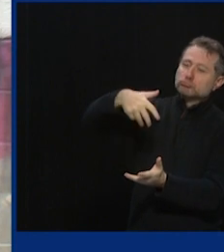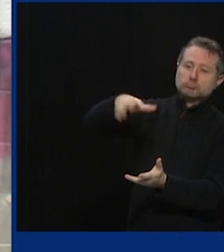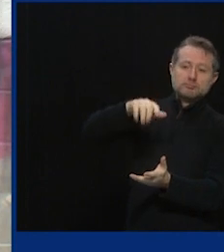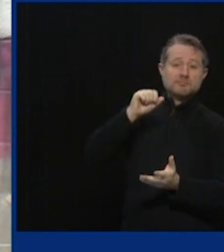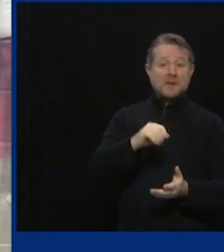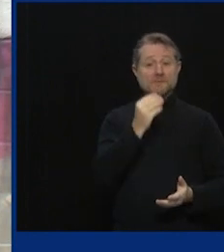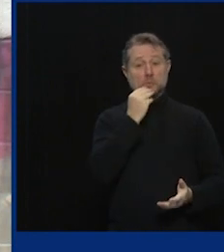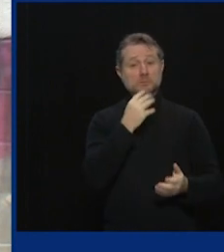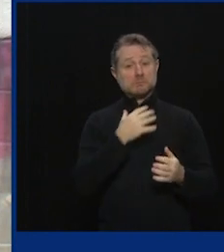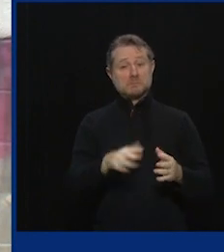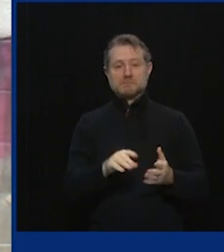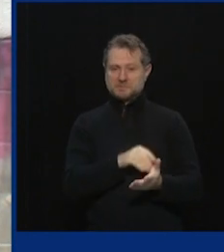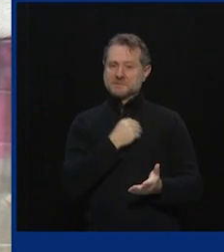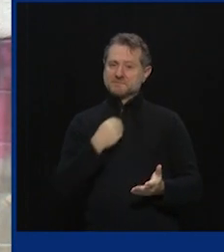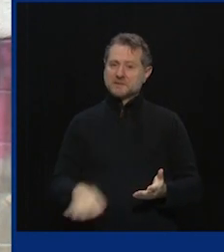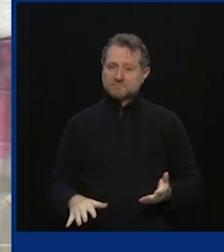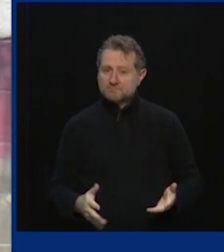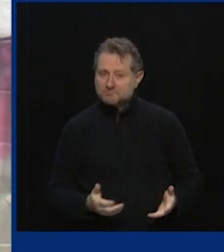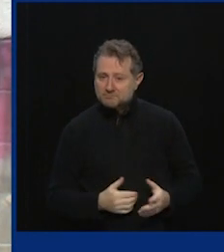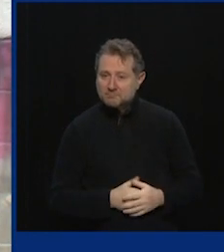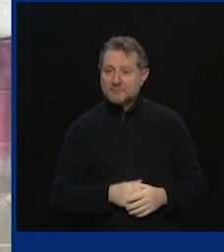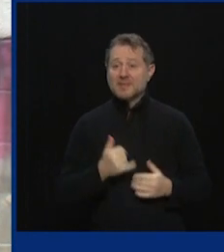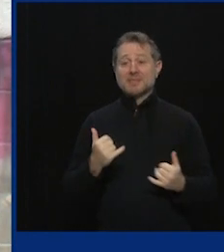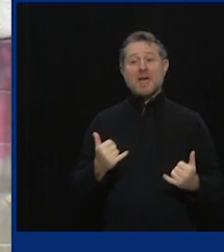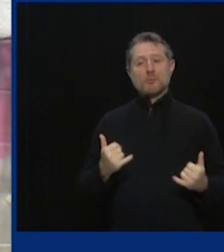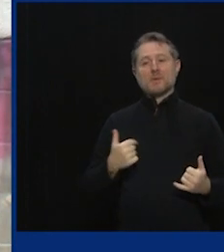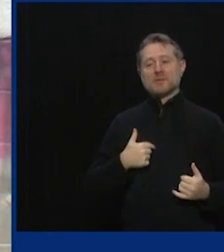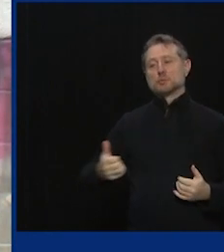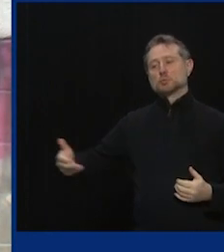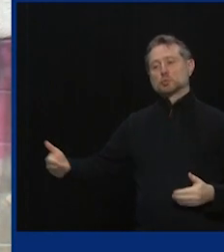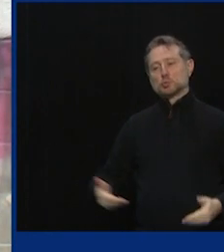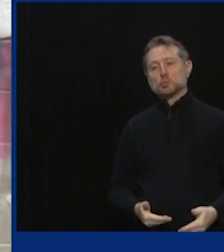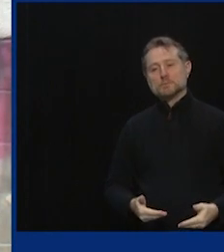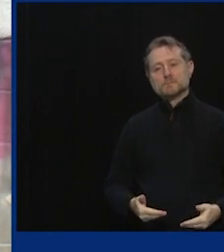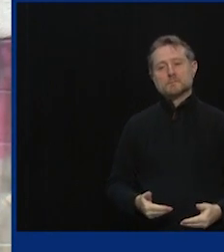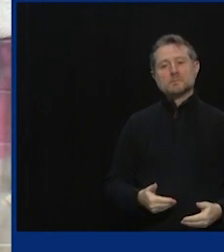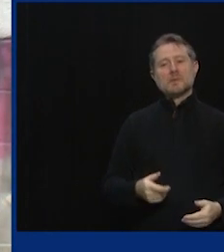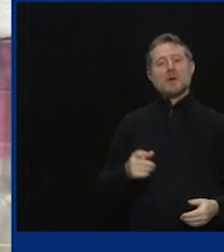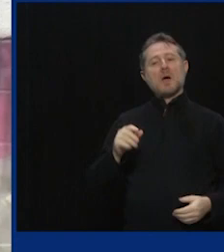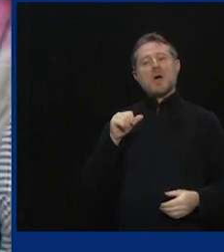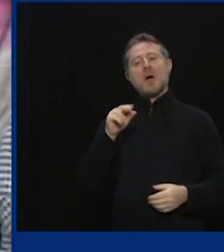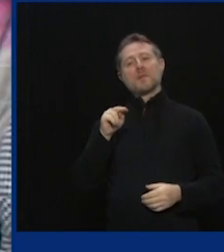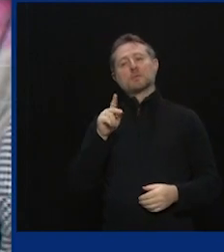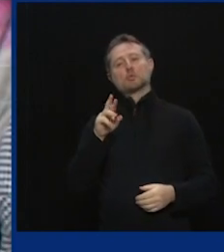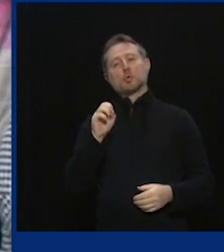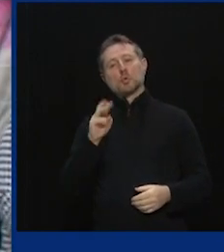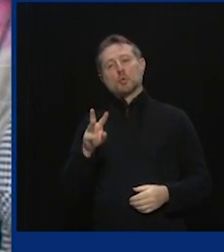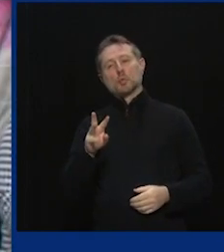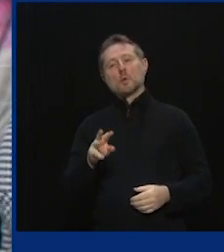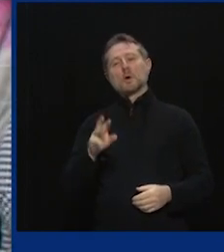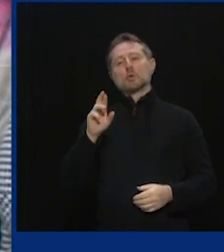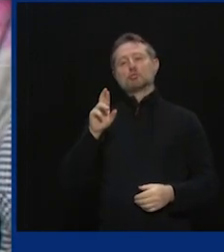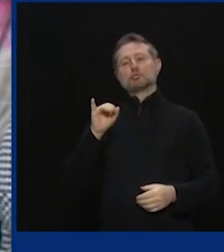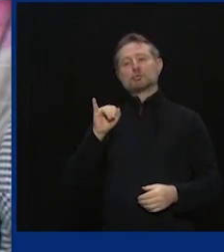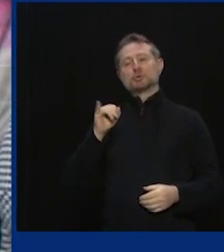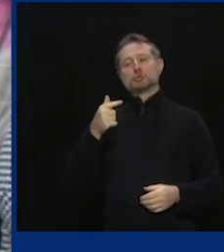ever. And without further ado, I'd like to introduce Andrew Ridgey.